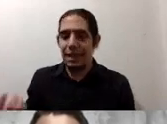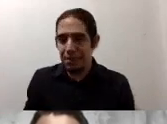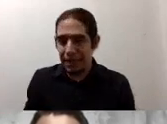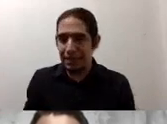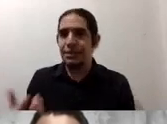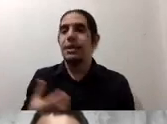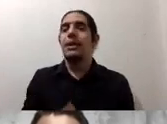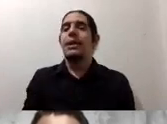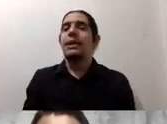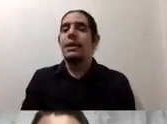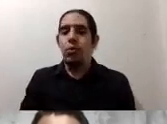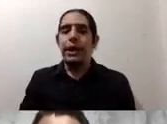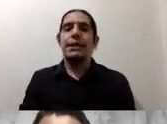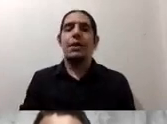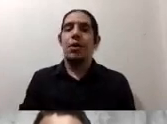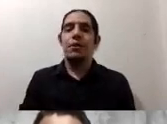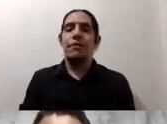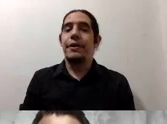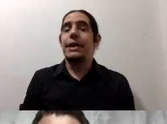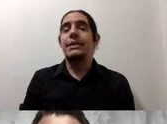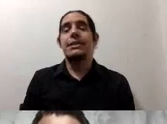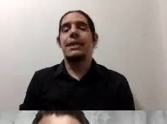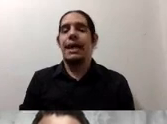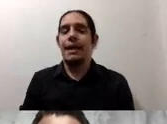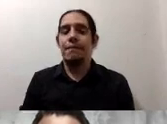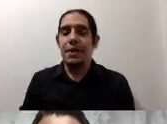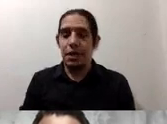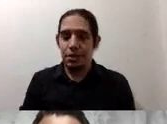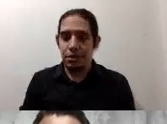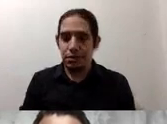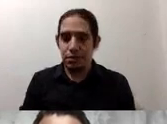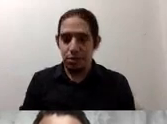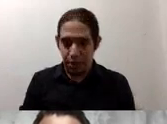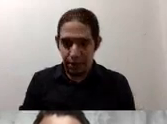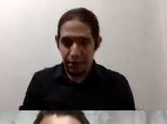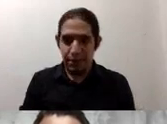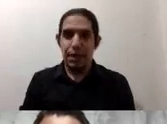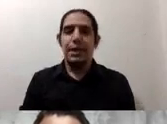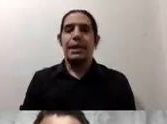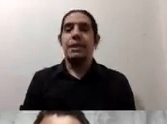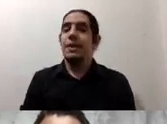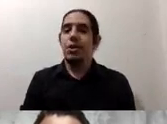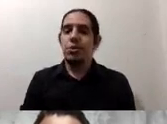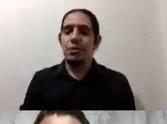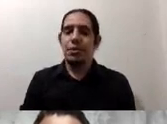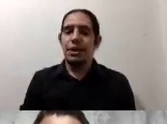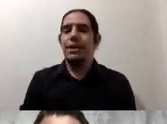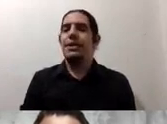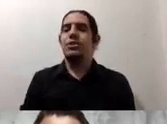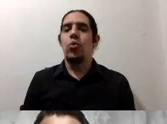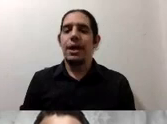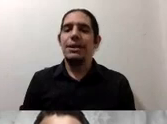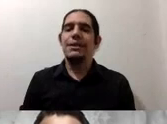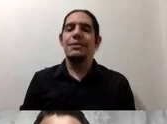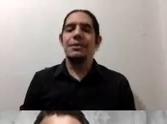and stabilized in a way that other varieties have not, okay? Even though